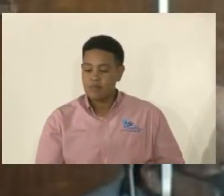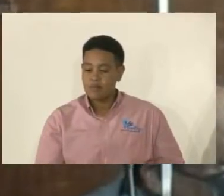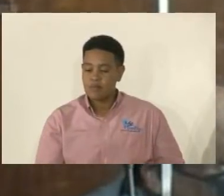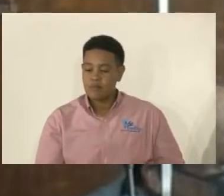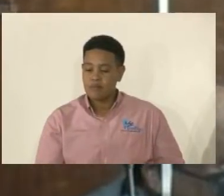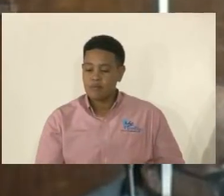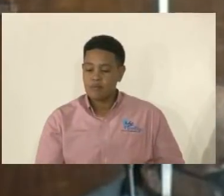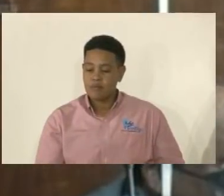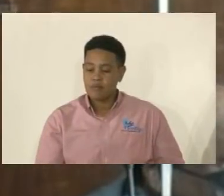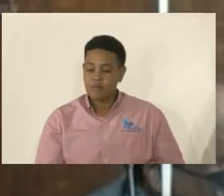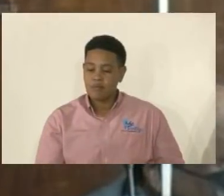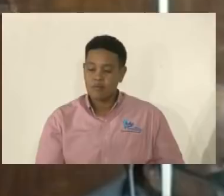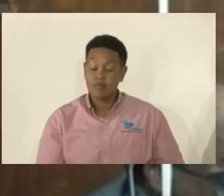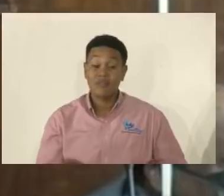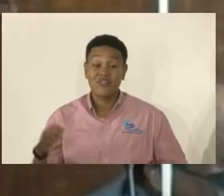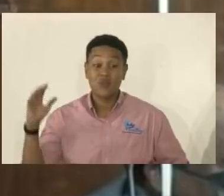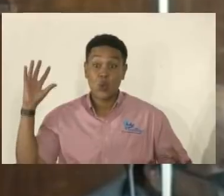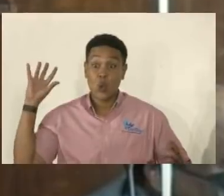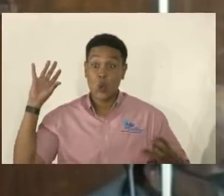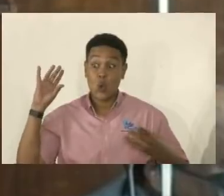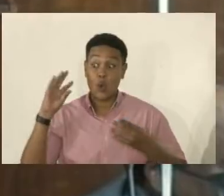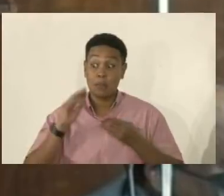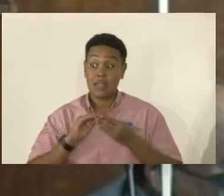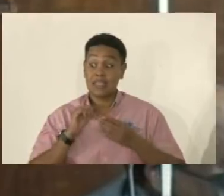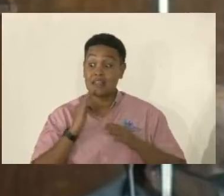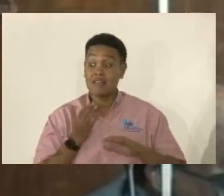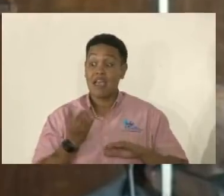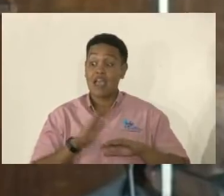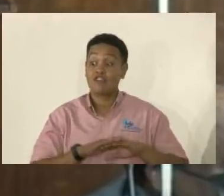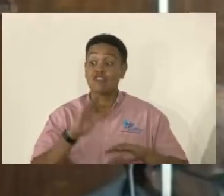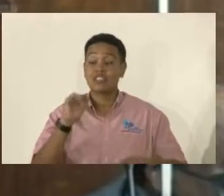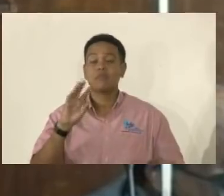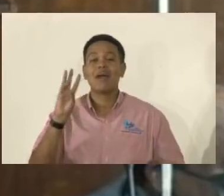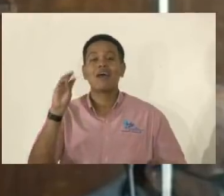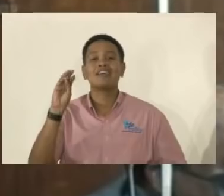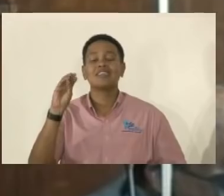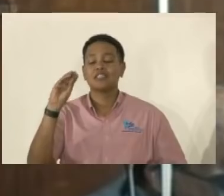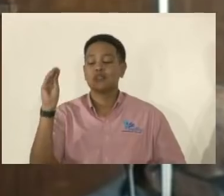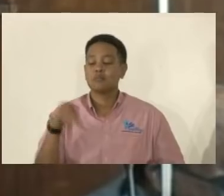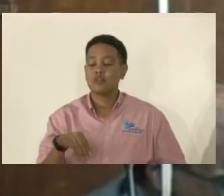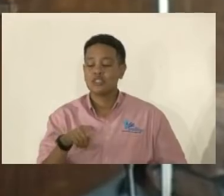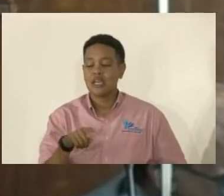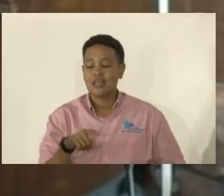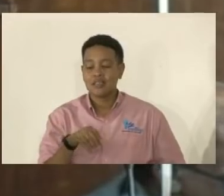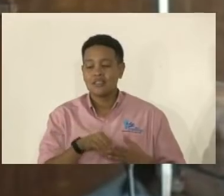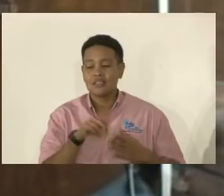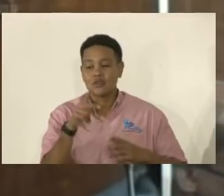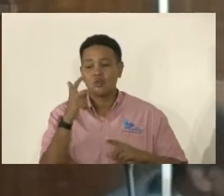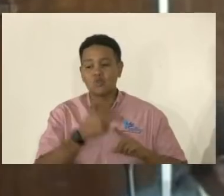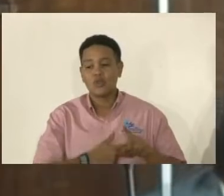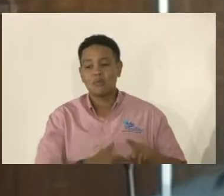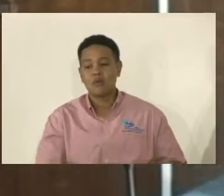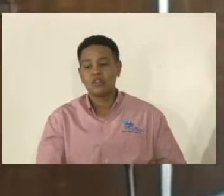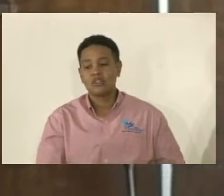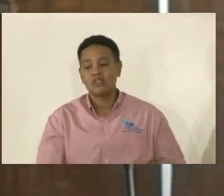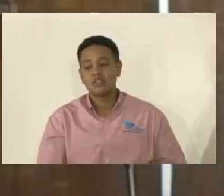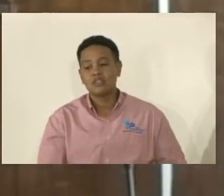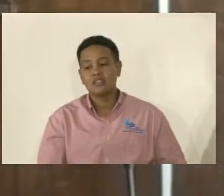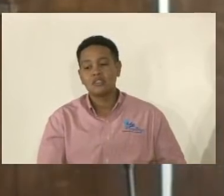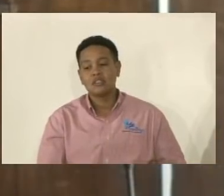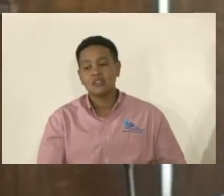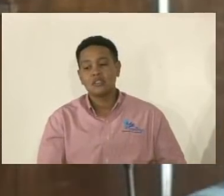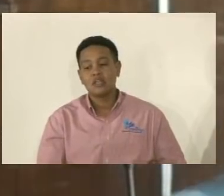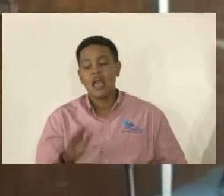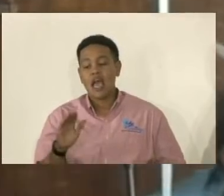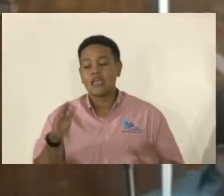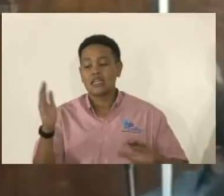cases, cumulative cases, have increased by 60% in those 3 months. And deaths